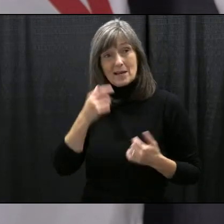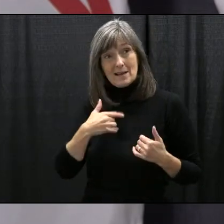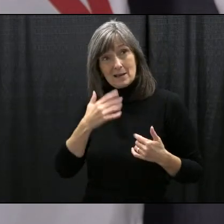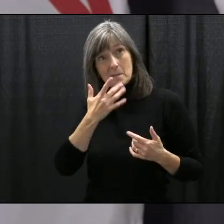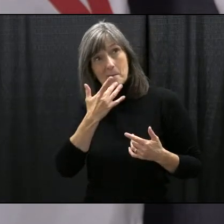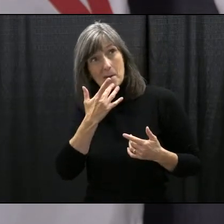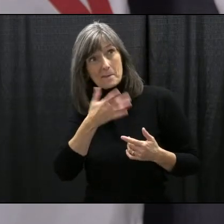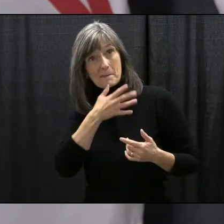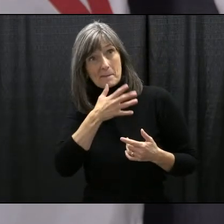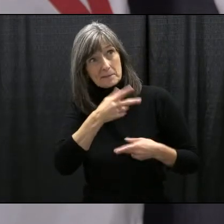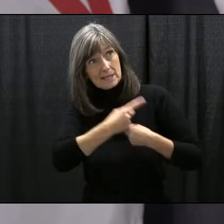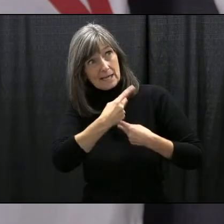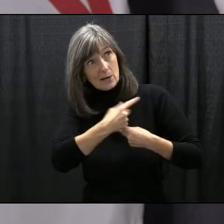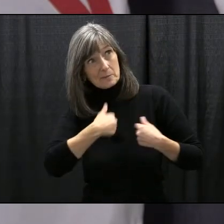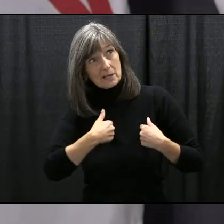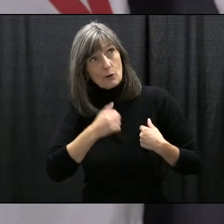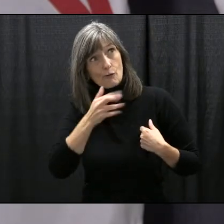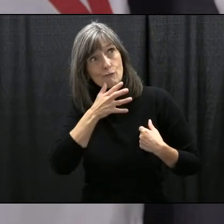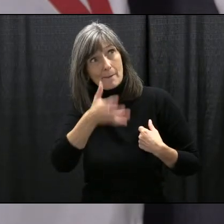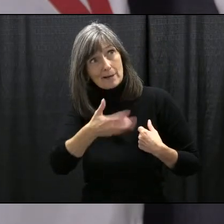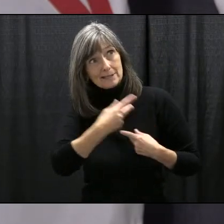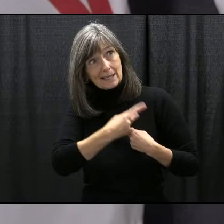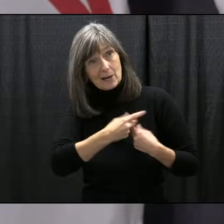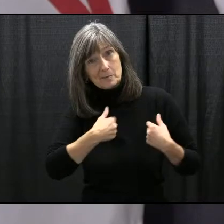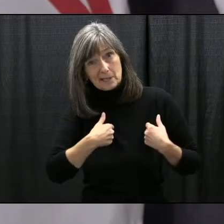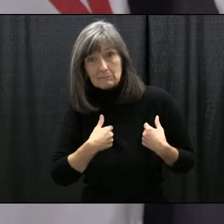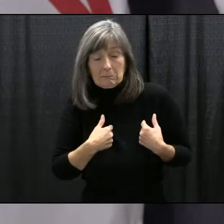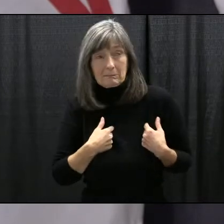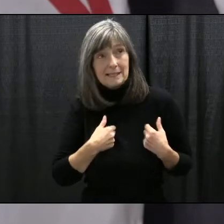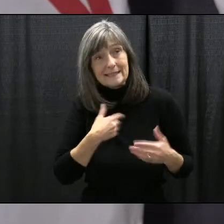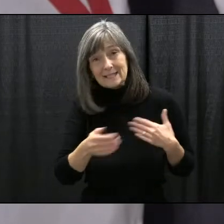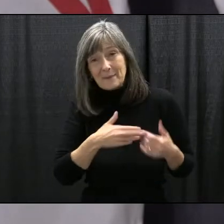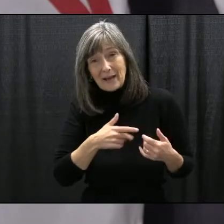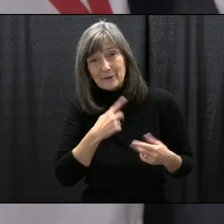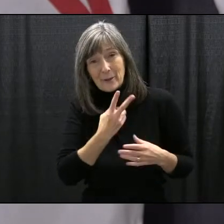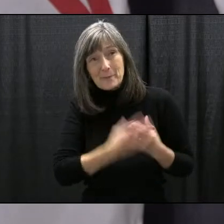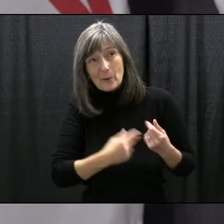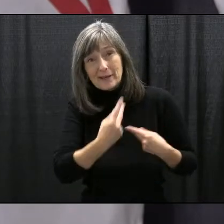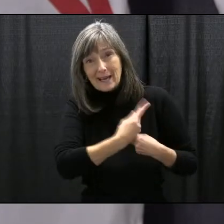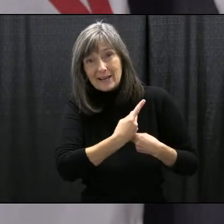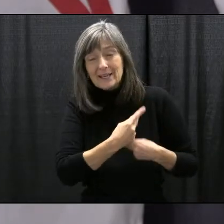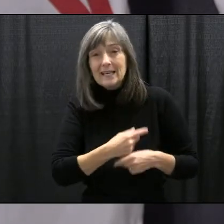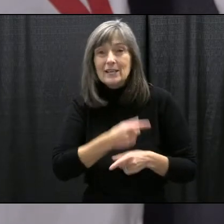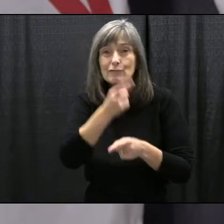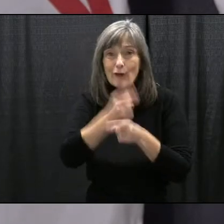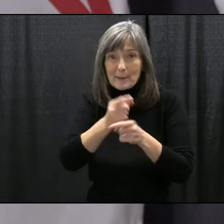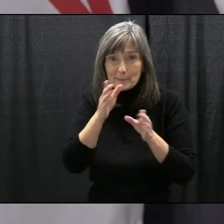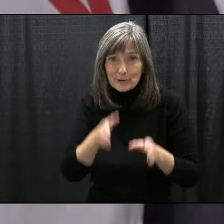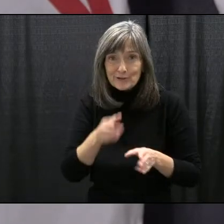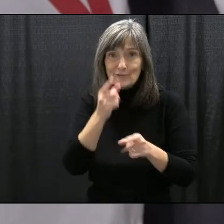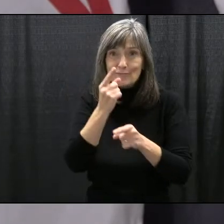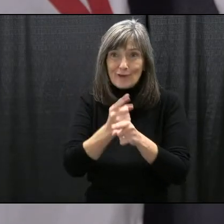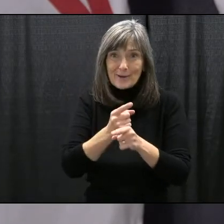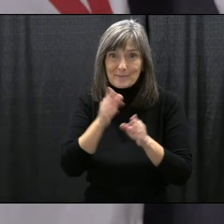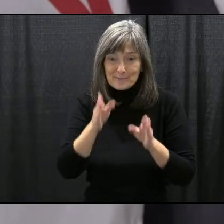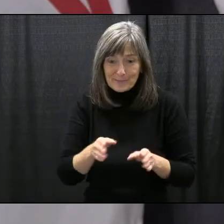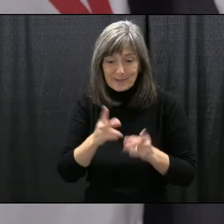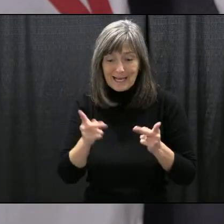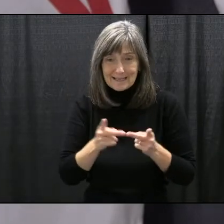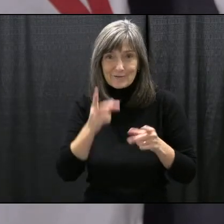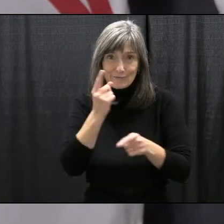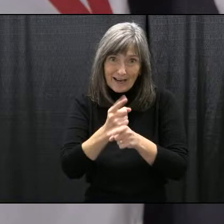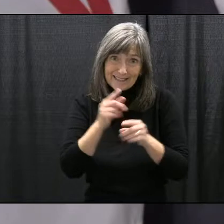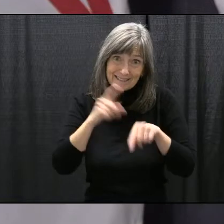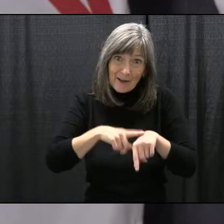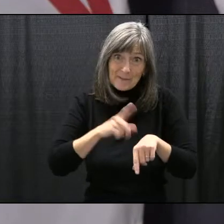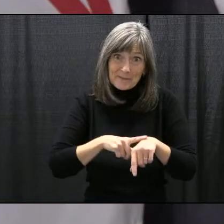your granny, but you'll get the same level of care. That's it's the right person in the right place at the right time. There